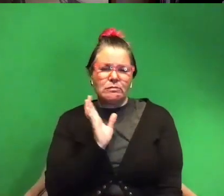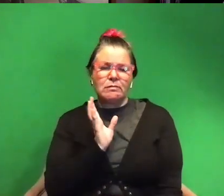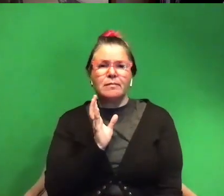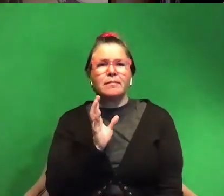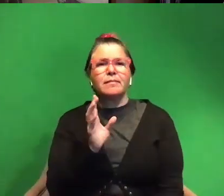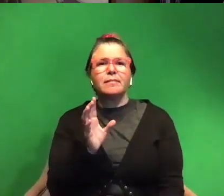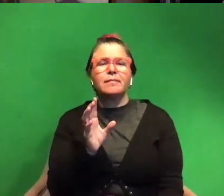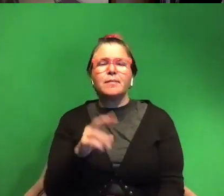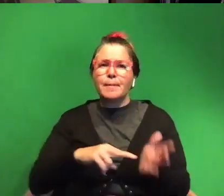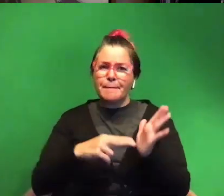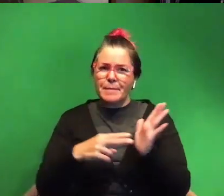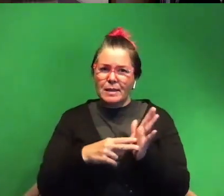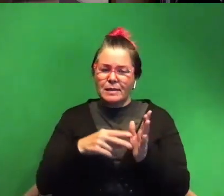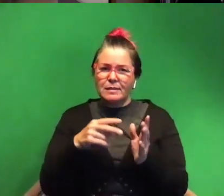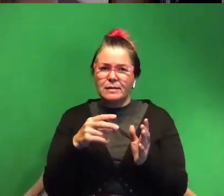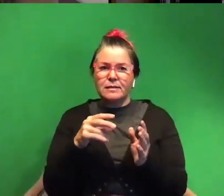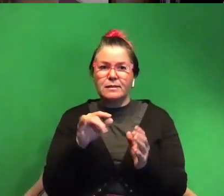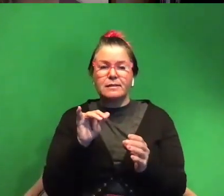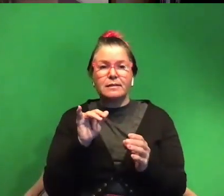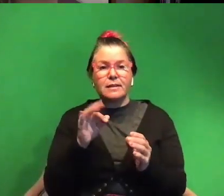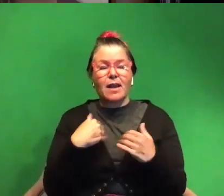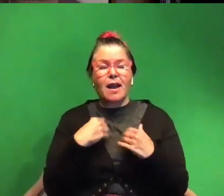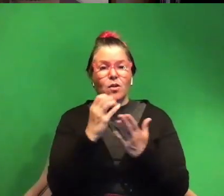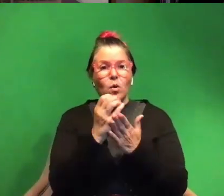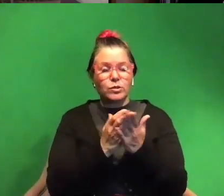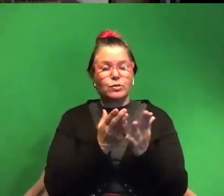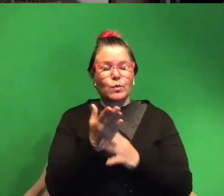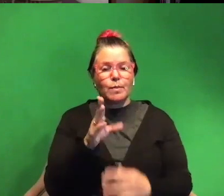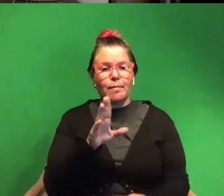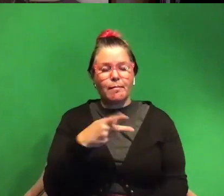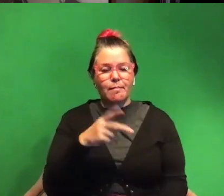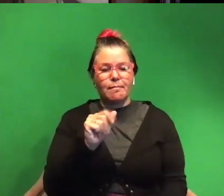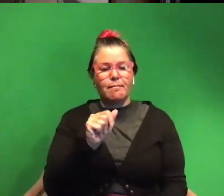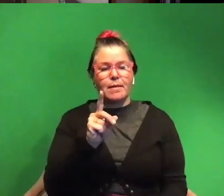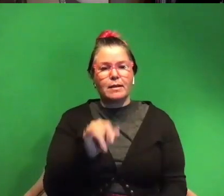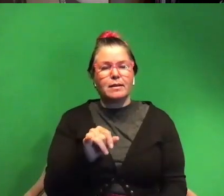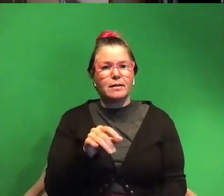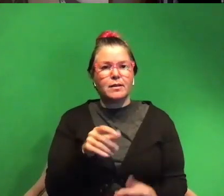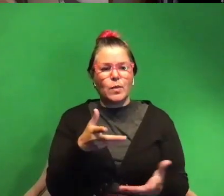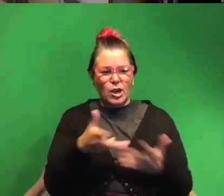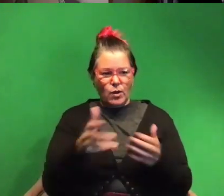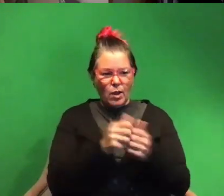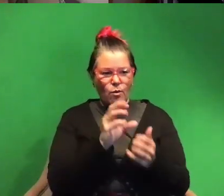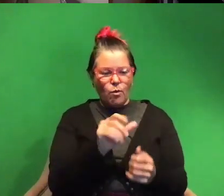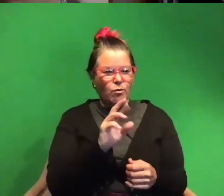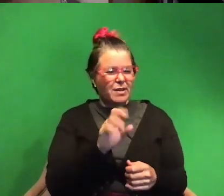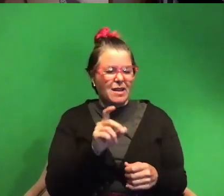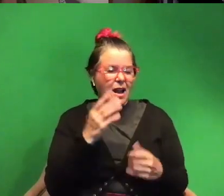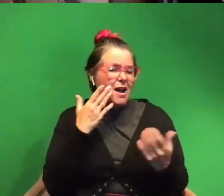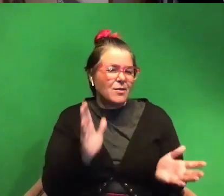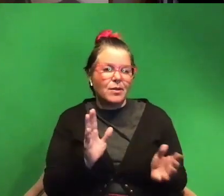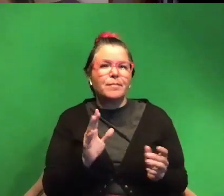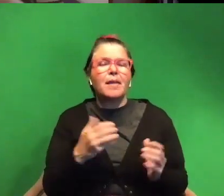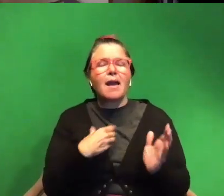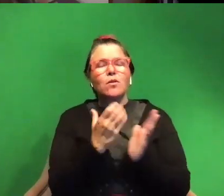mean in particular if there are courses through PADI that you interact with coral reefs. There are courses pretty much